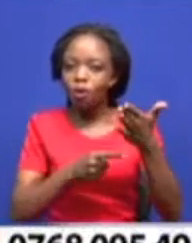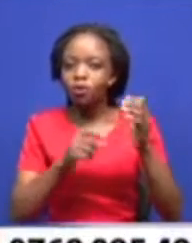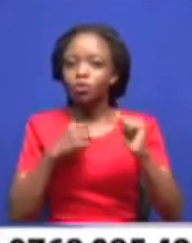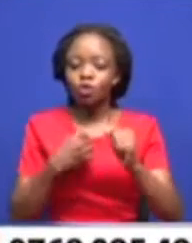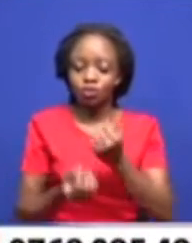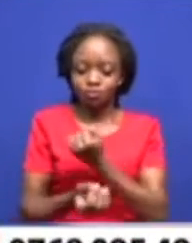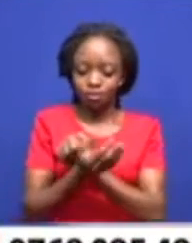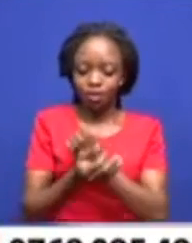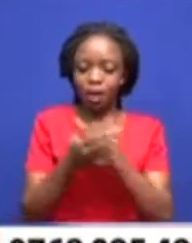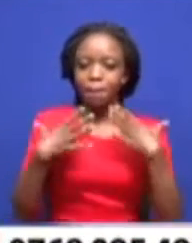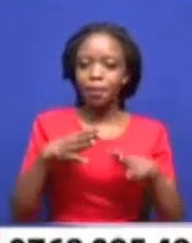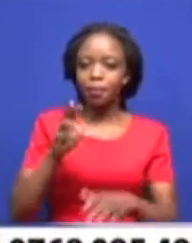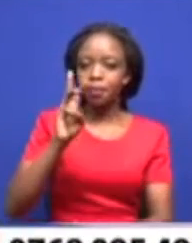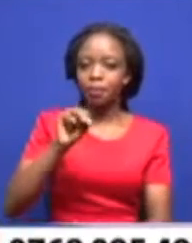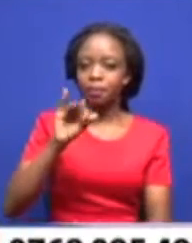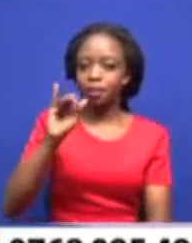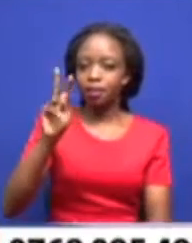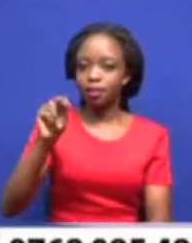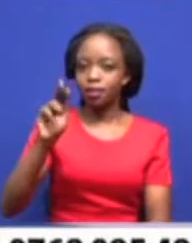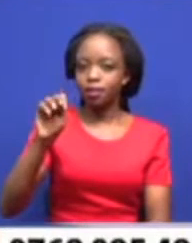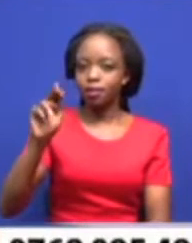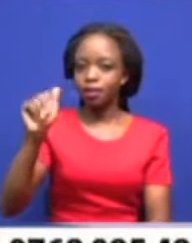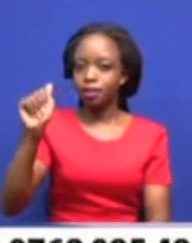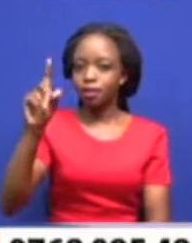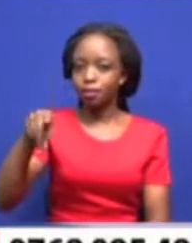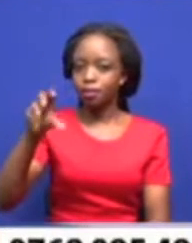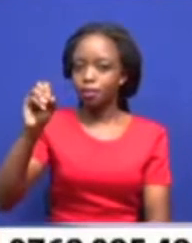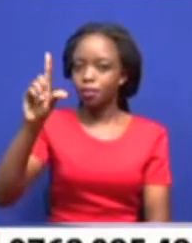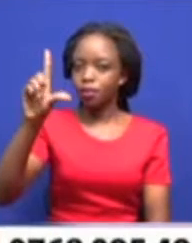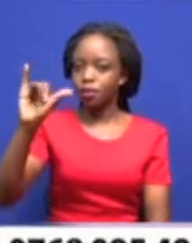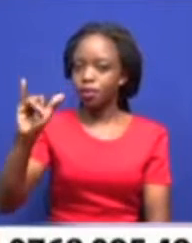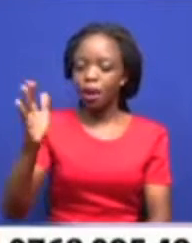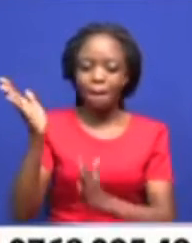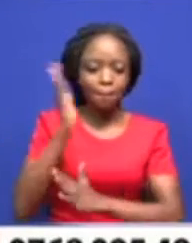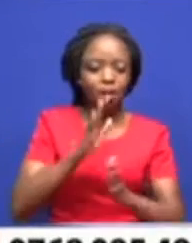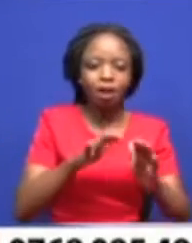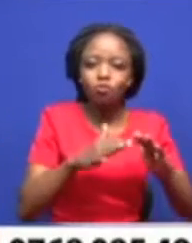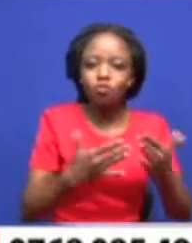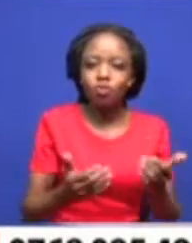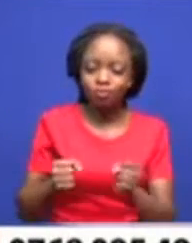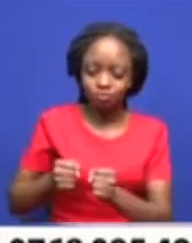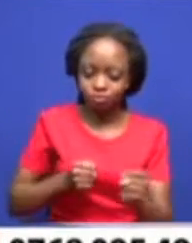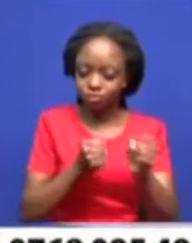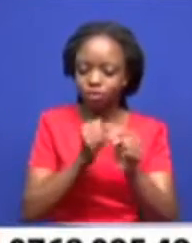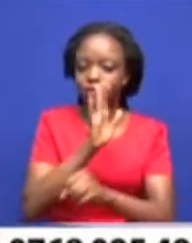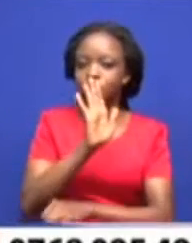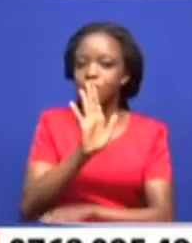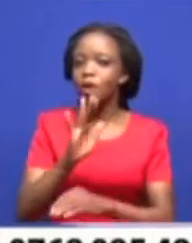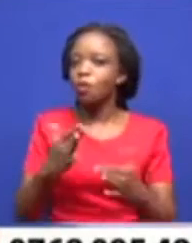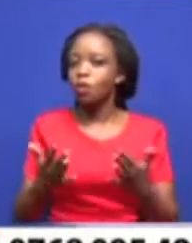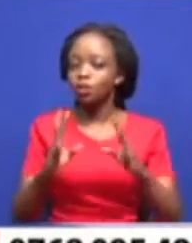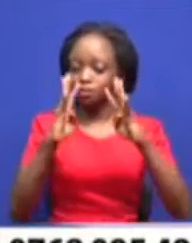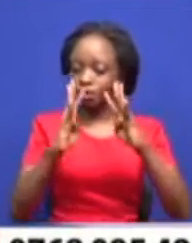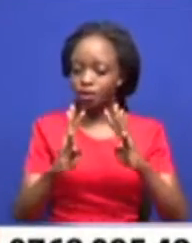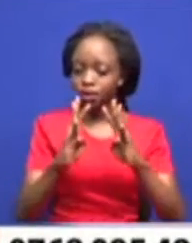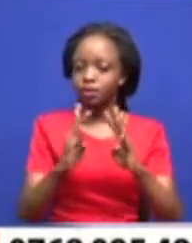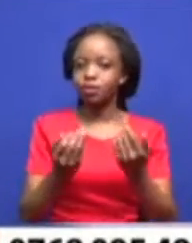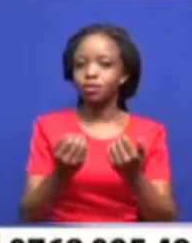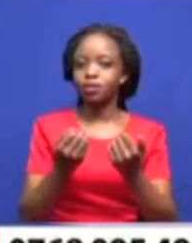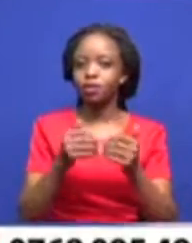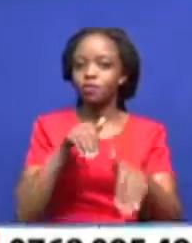of Minneapolis as it stands right now? And what is your strategy, your main strategy for the August 11 polls?